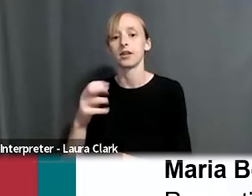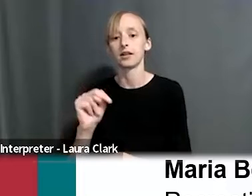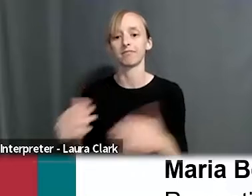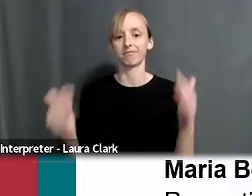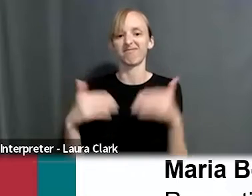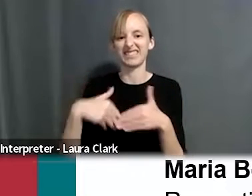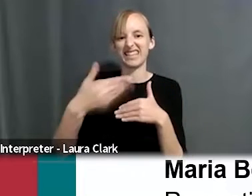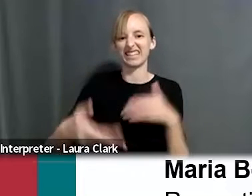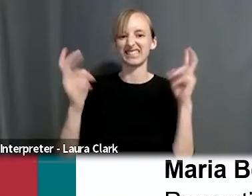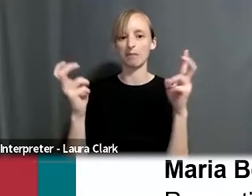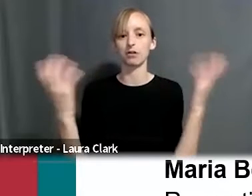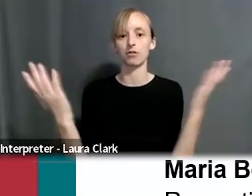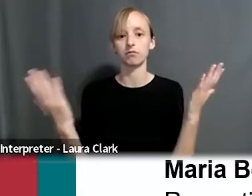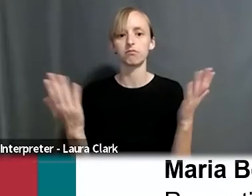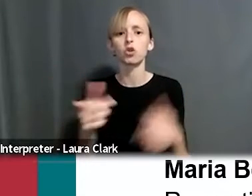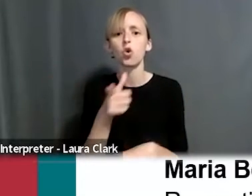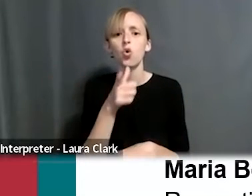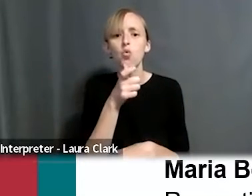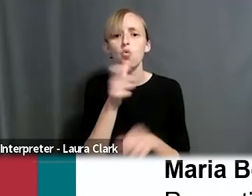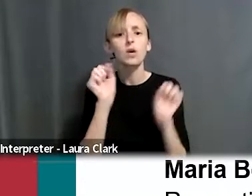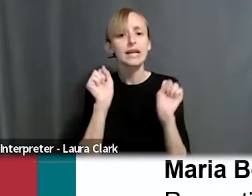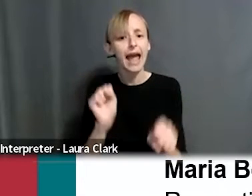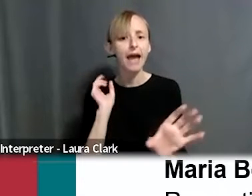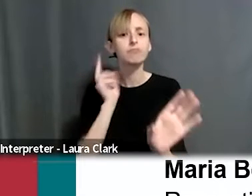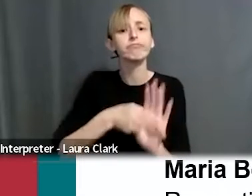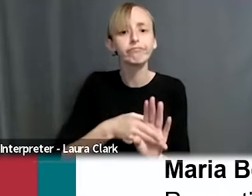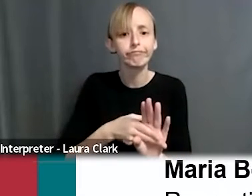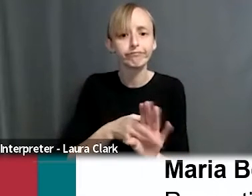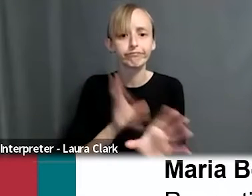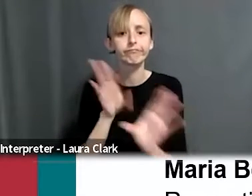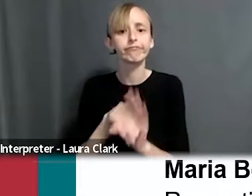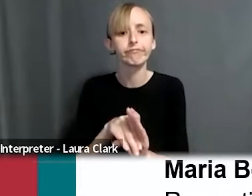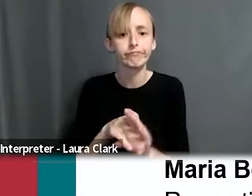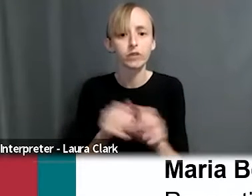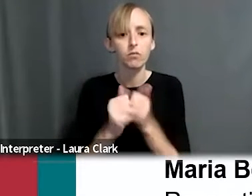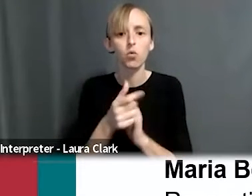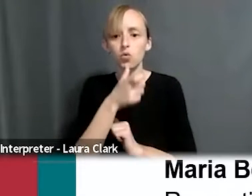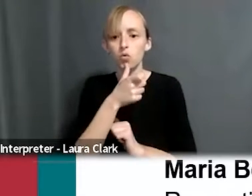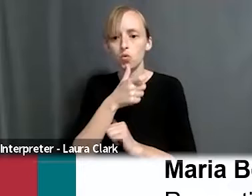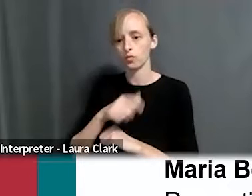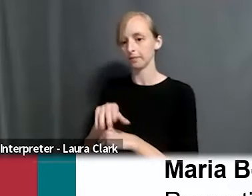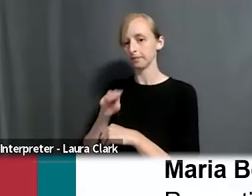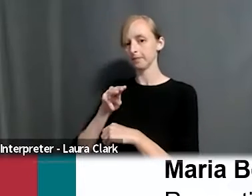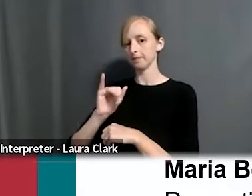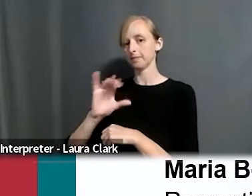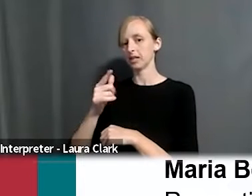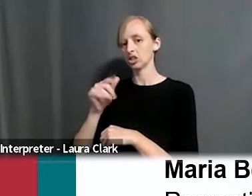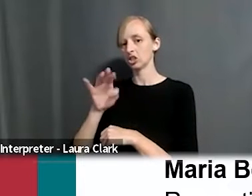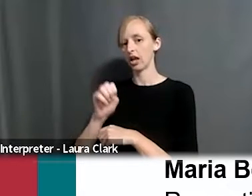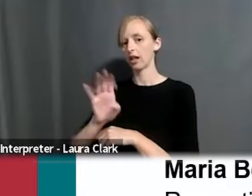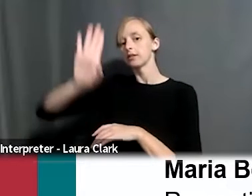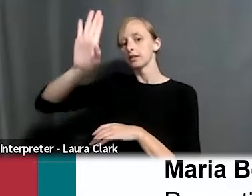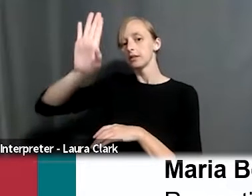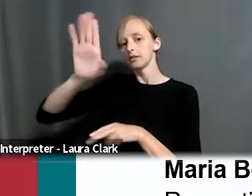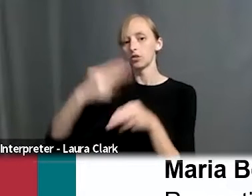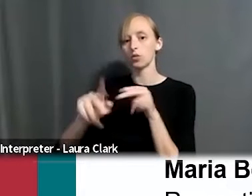next topic, which is who can play. And John, just a quick question here before you move on. There's a question